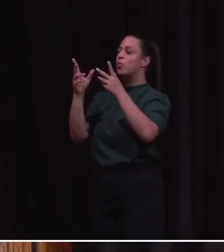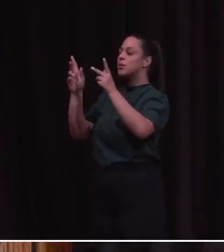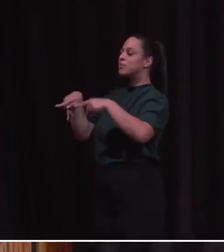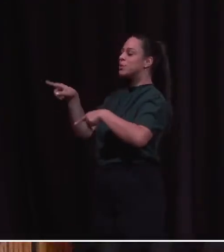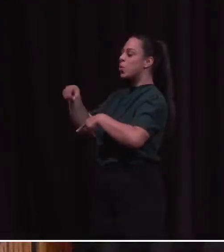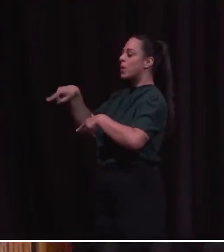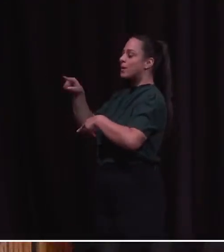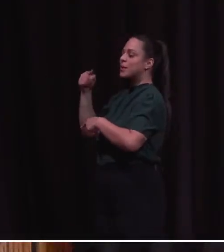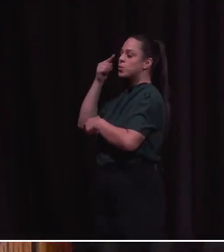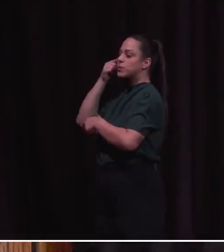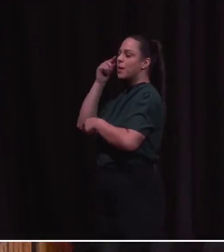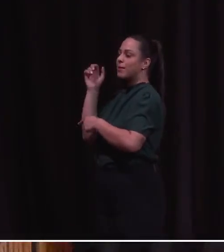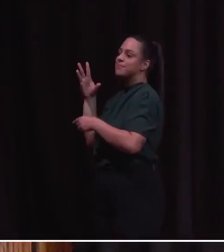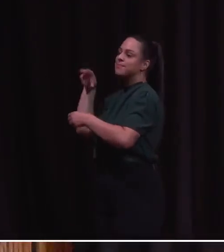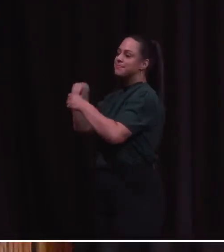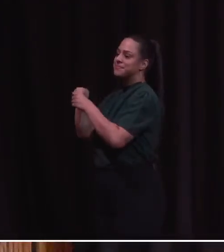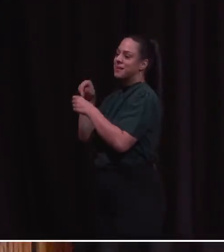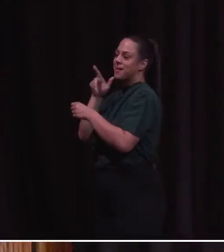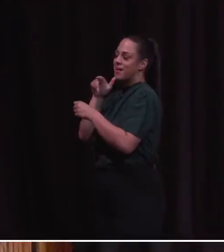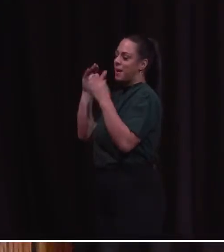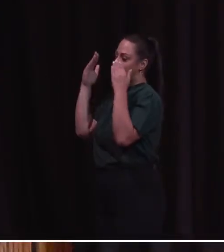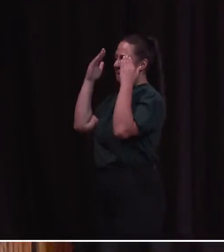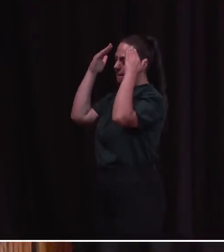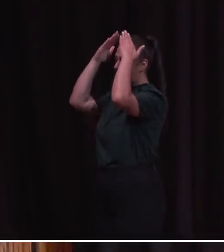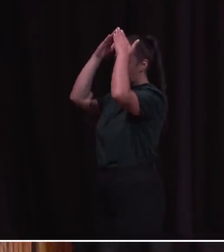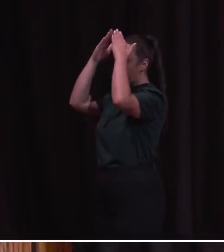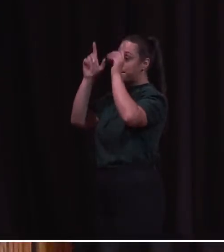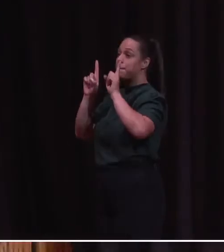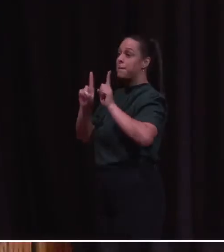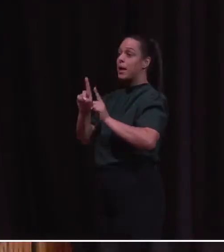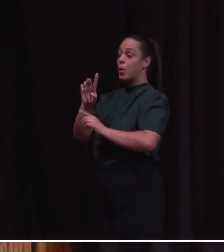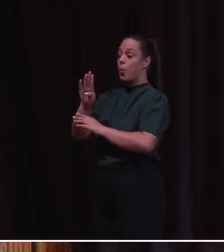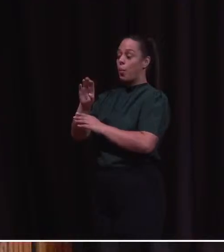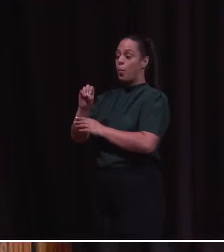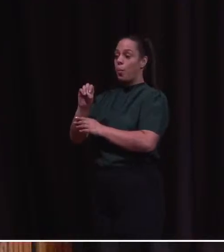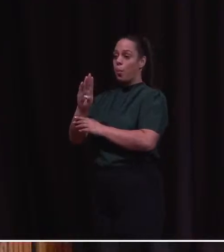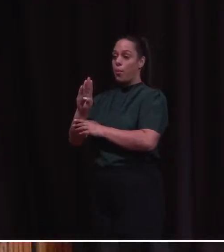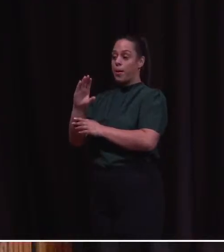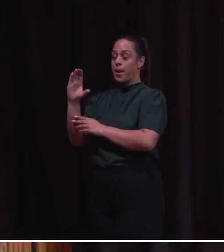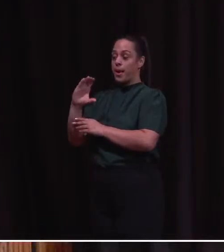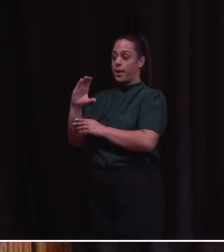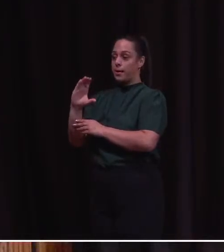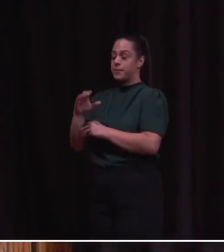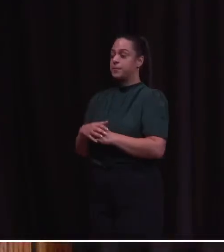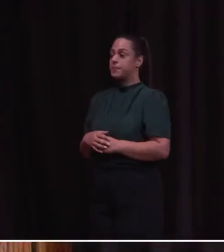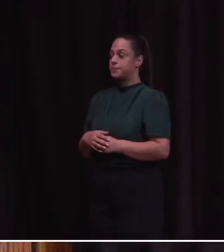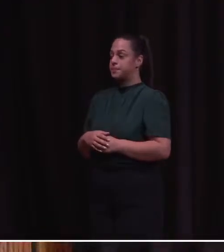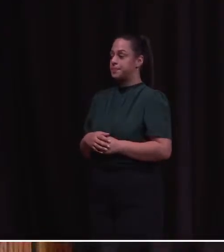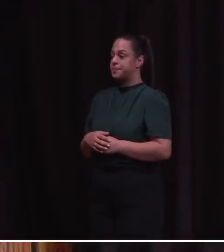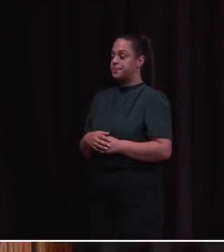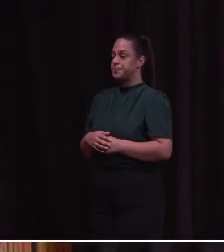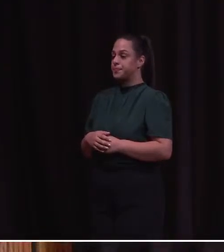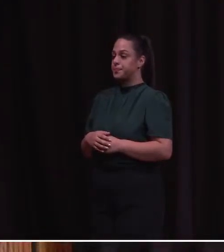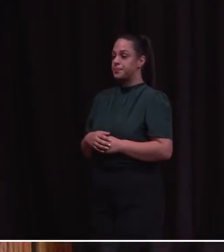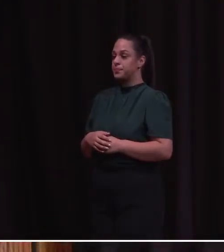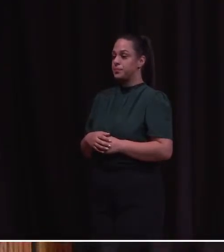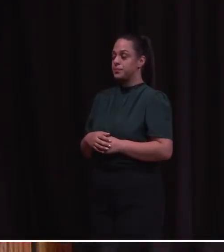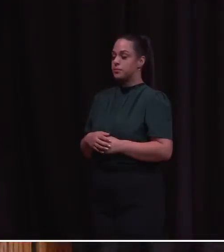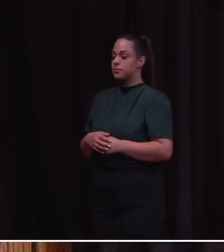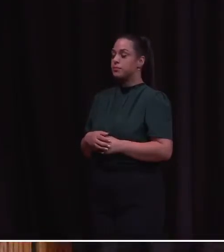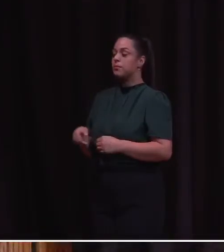It is Butler's bundling of the conservative critique and the more progressive opposition to gender by